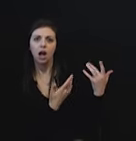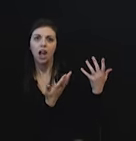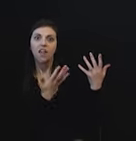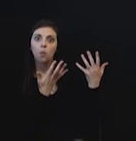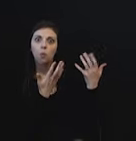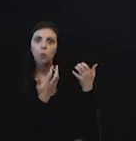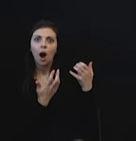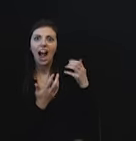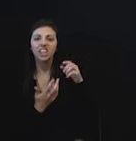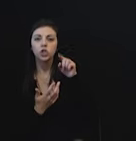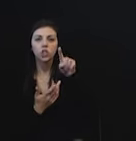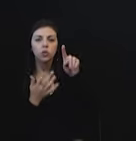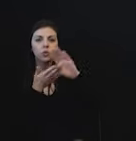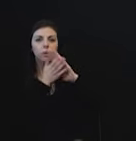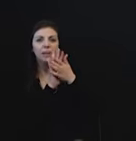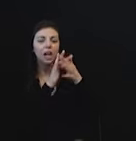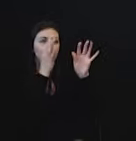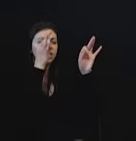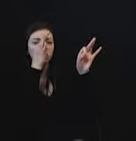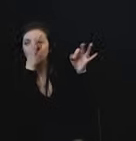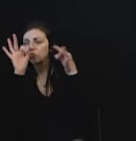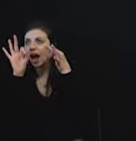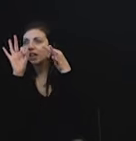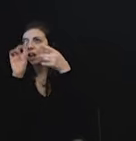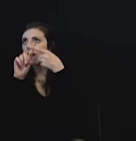off the truth of who God created you to be.